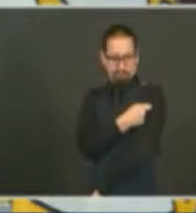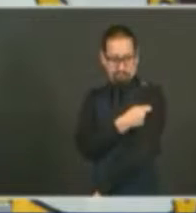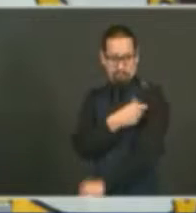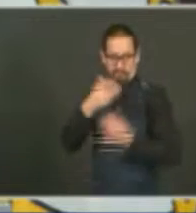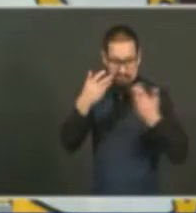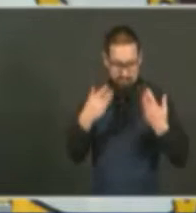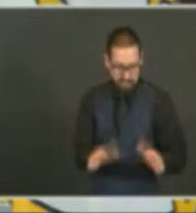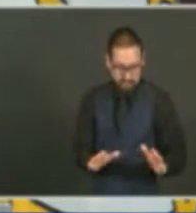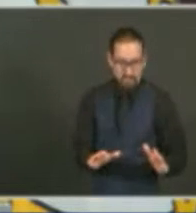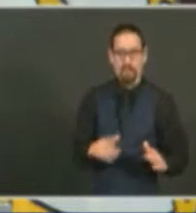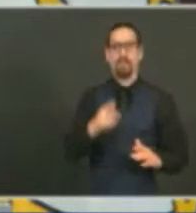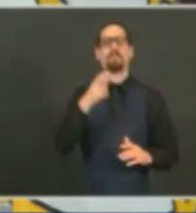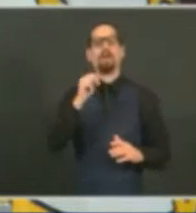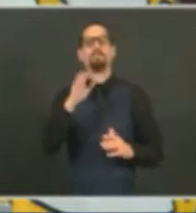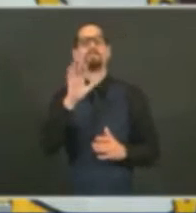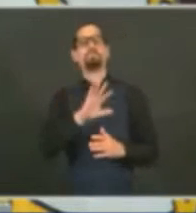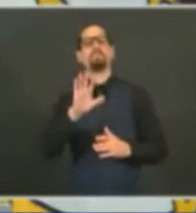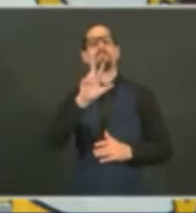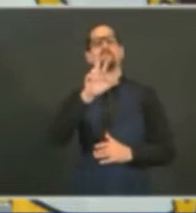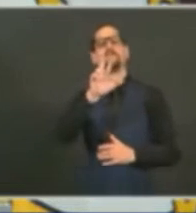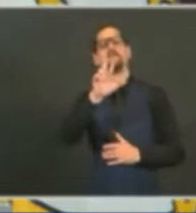between 3 and 4 weeks apart.